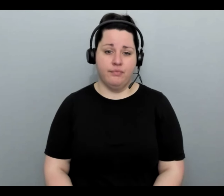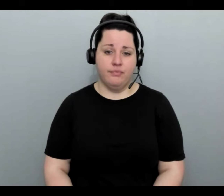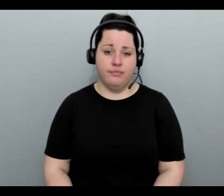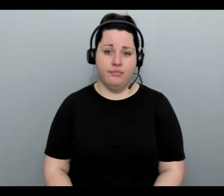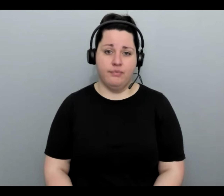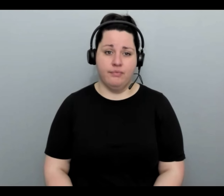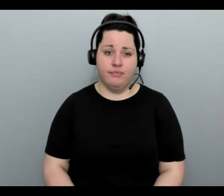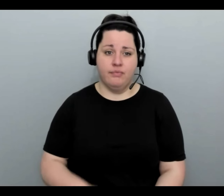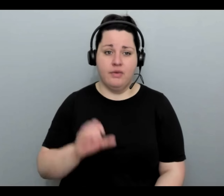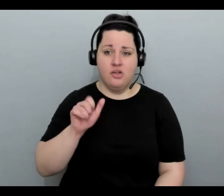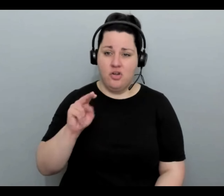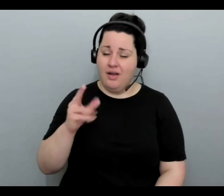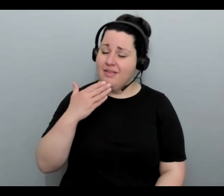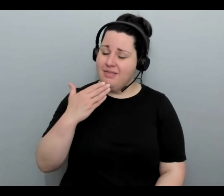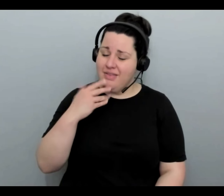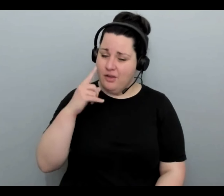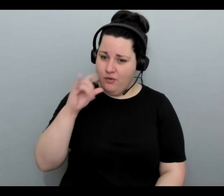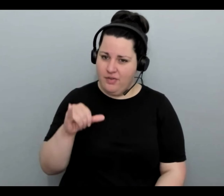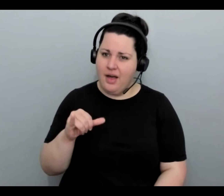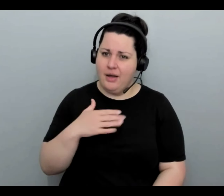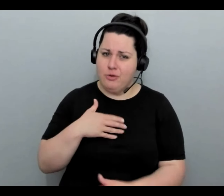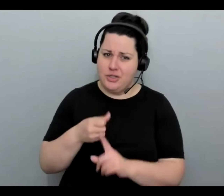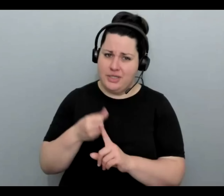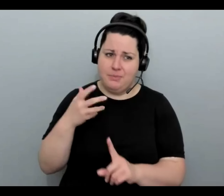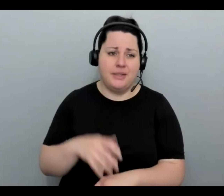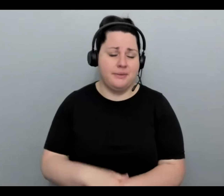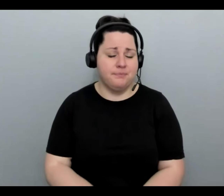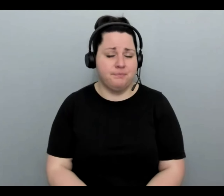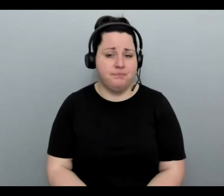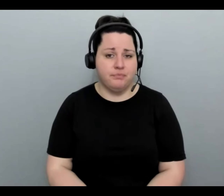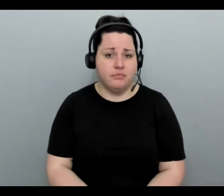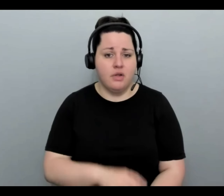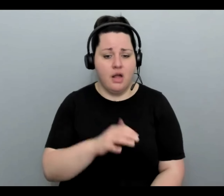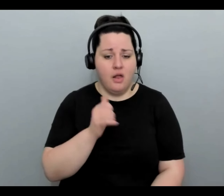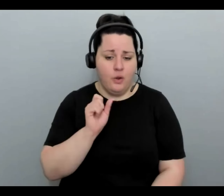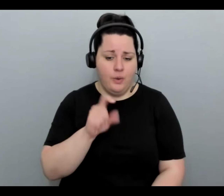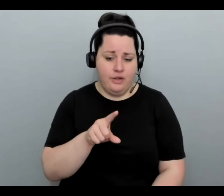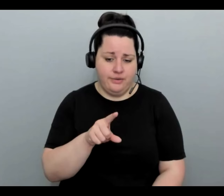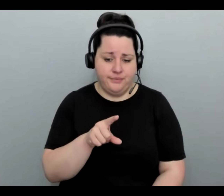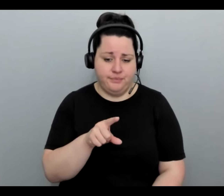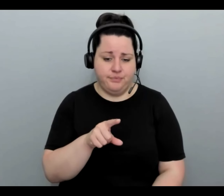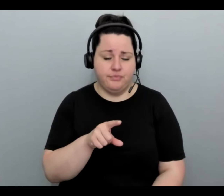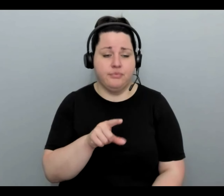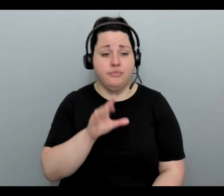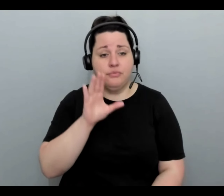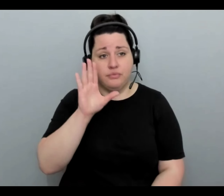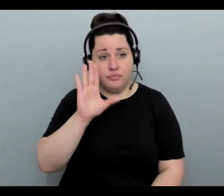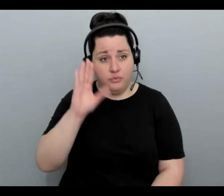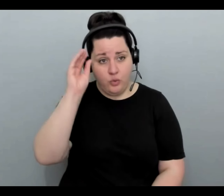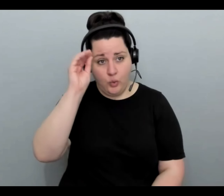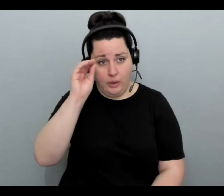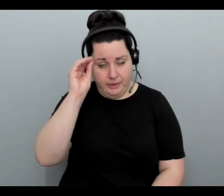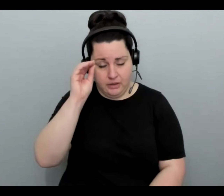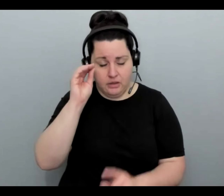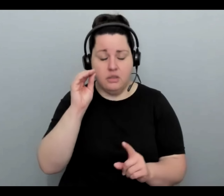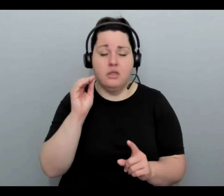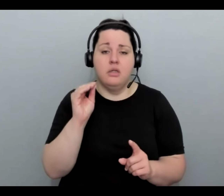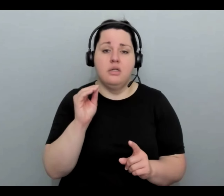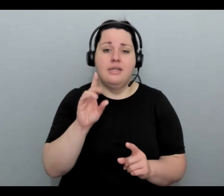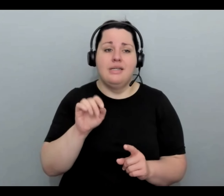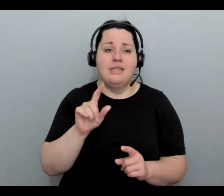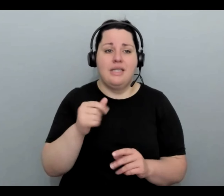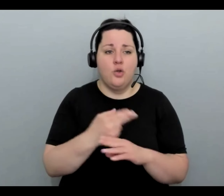Great. Thank you for that, Derek. I appreciate you expanding. Got another question here. In your opinion, when do you think data used for a